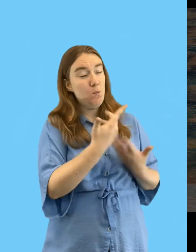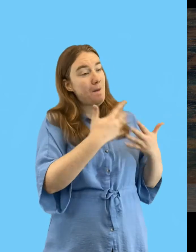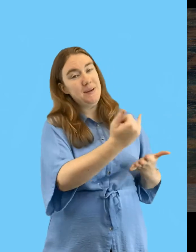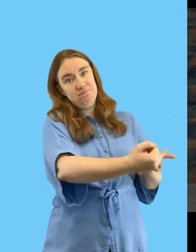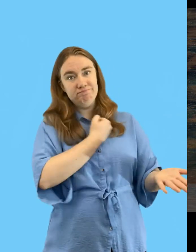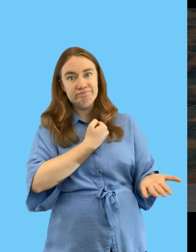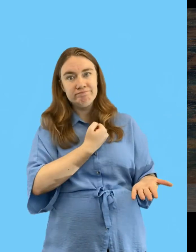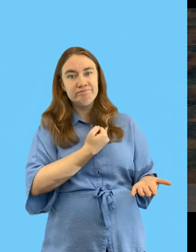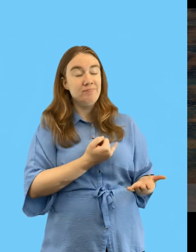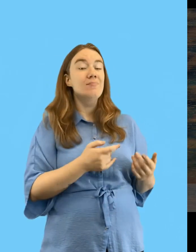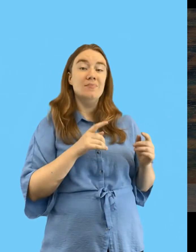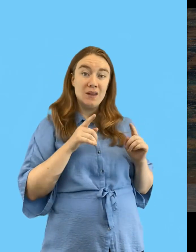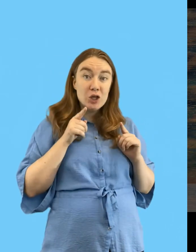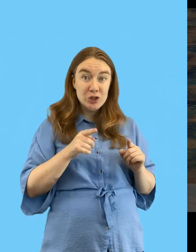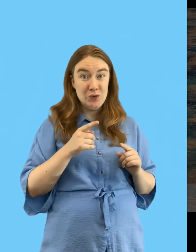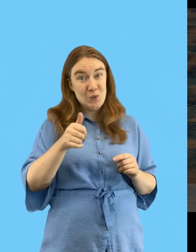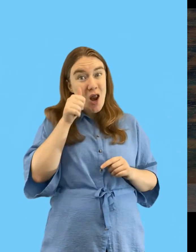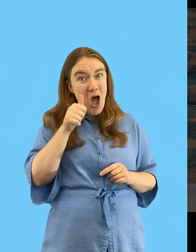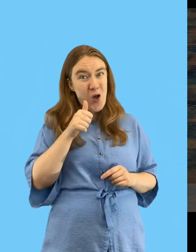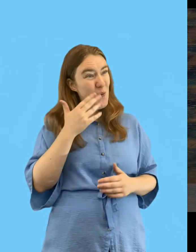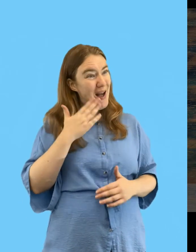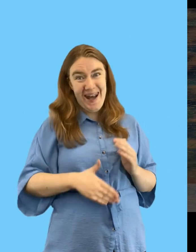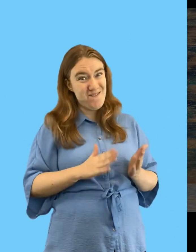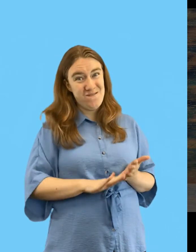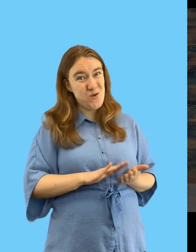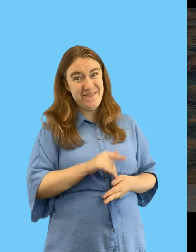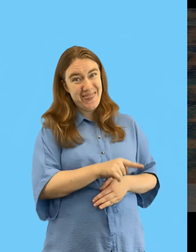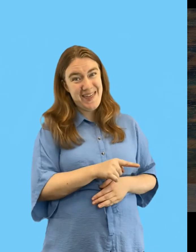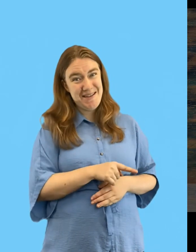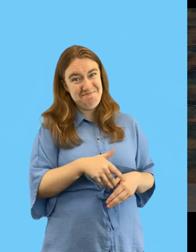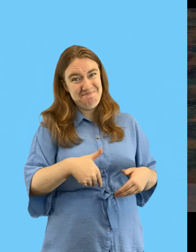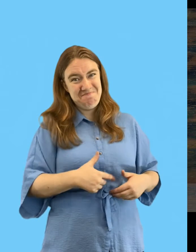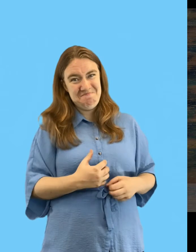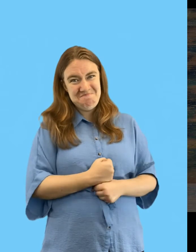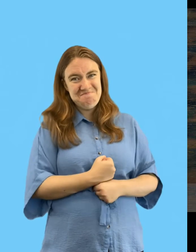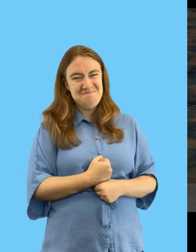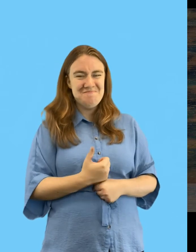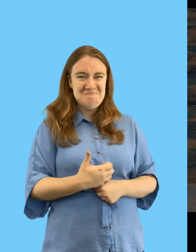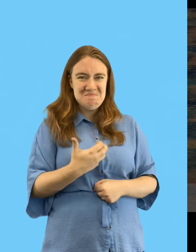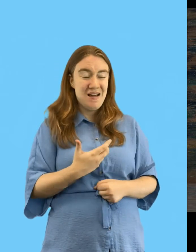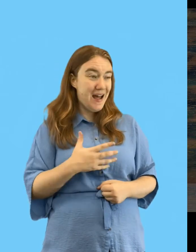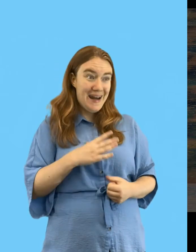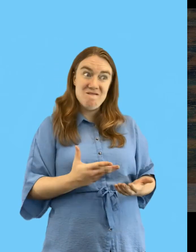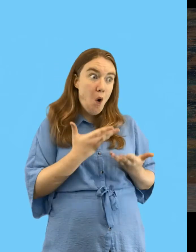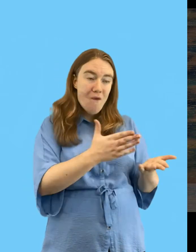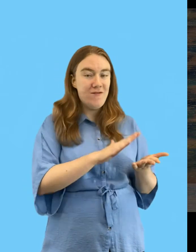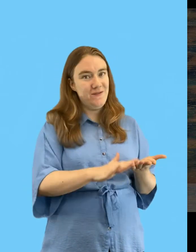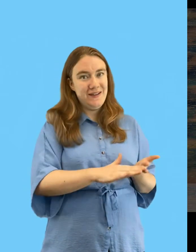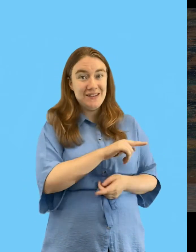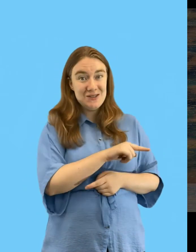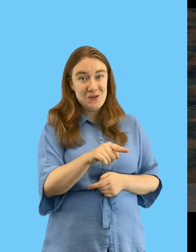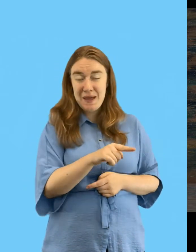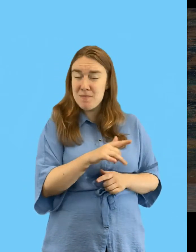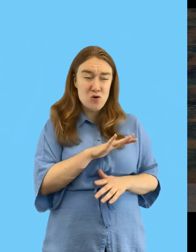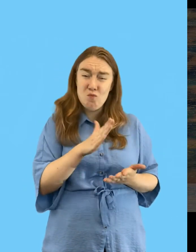you and you know that you have never really forgiven them. You've never really offered them forgiveness. Not